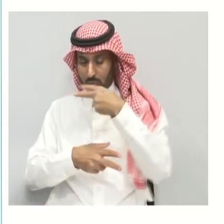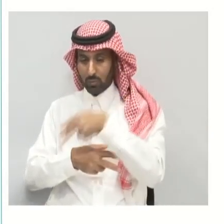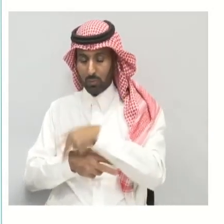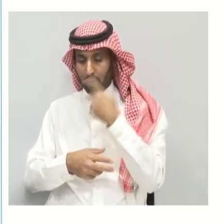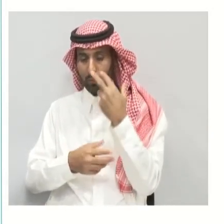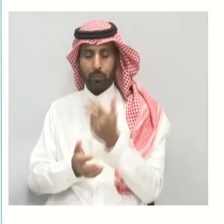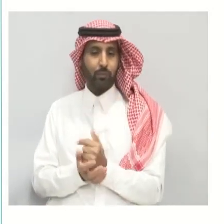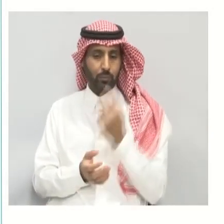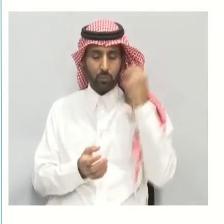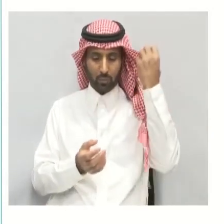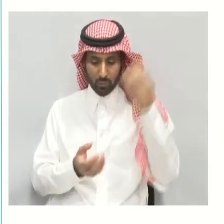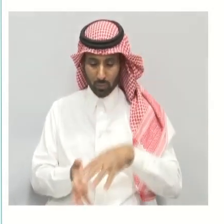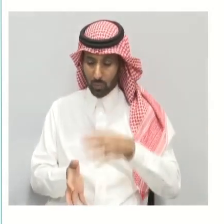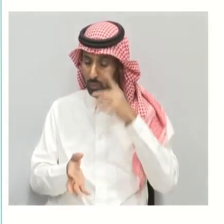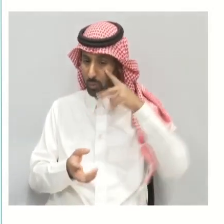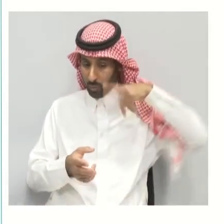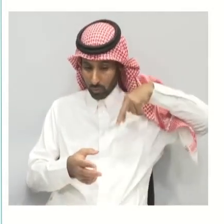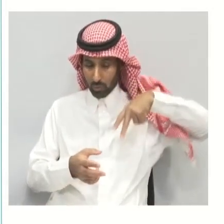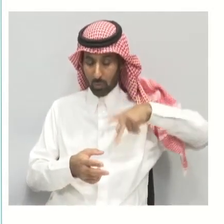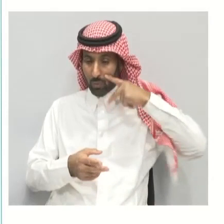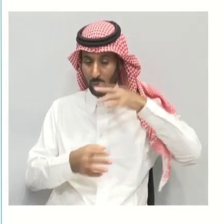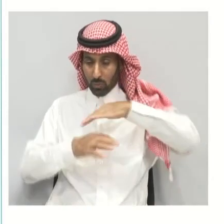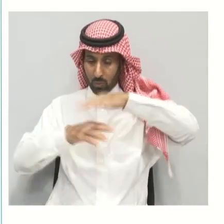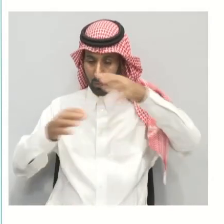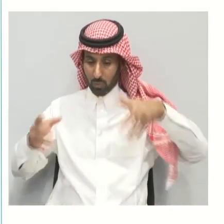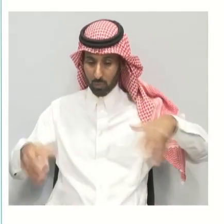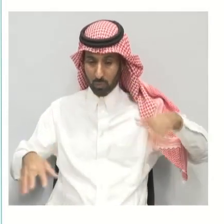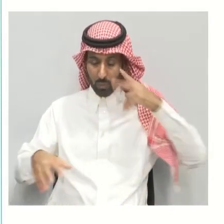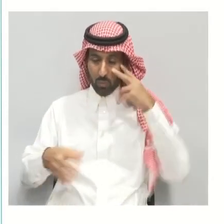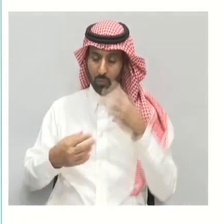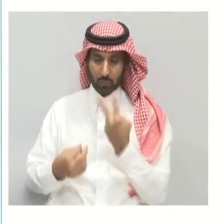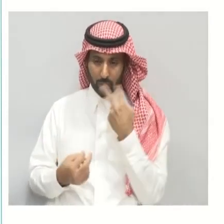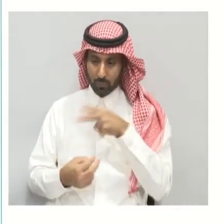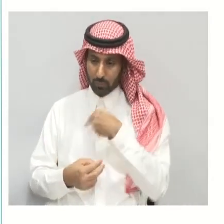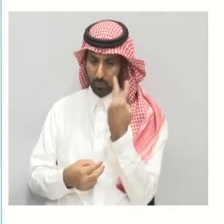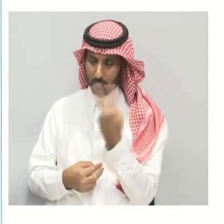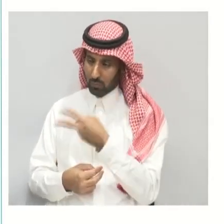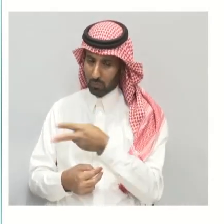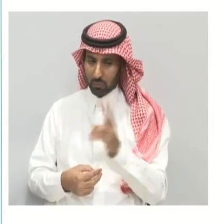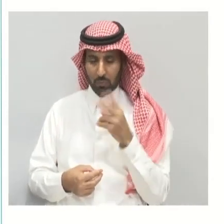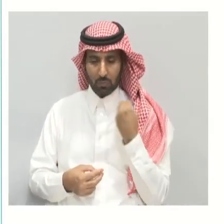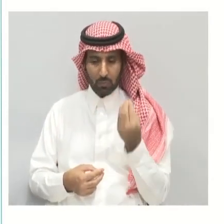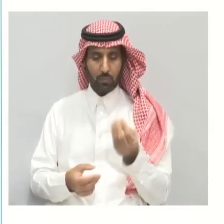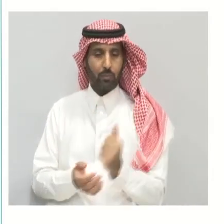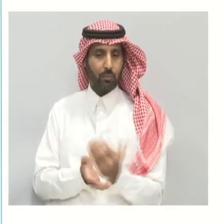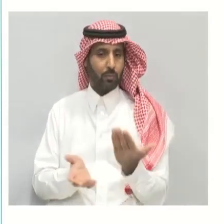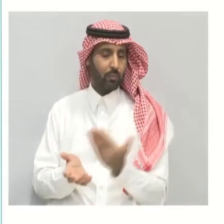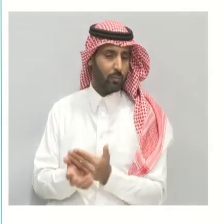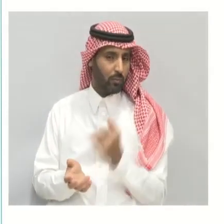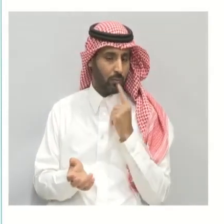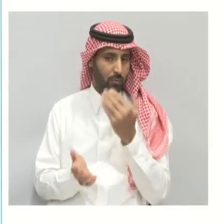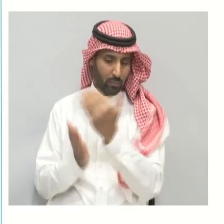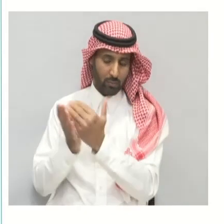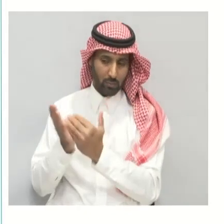hydroelectric dam. Walk on the Brazilian side for a great view. And now, we